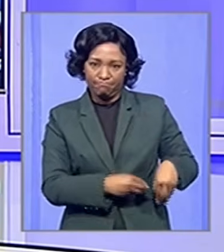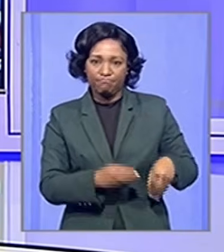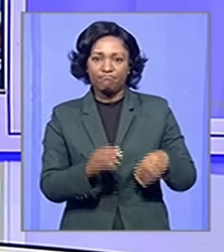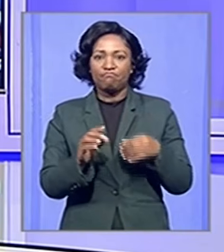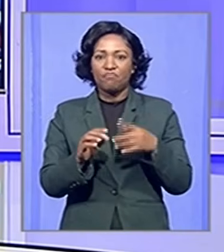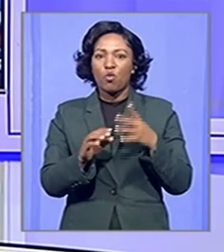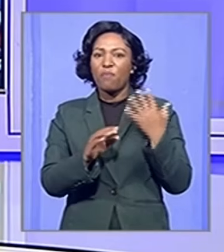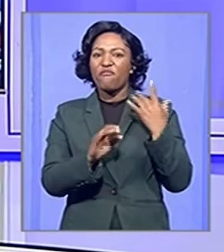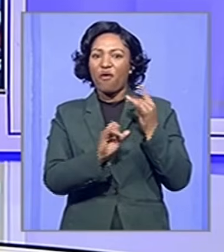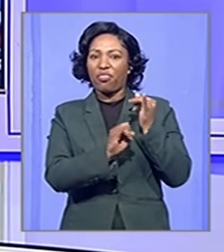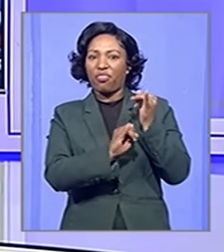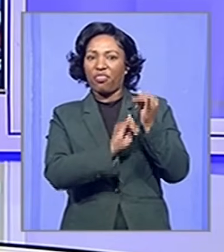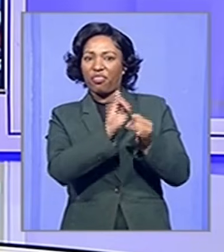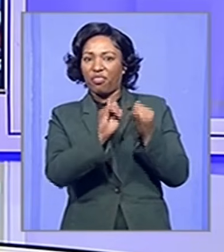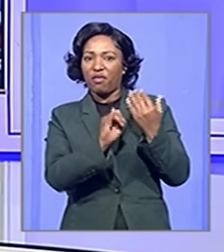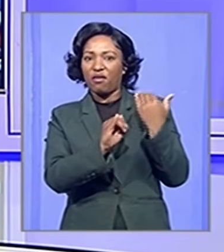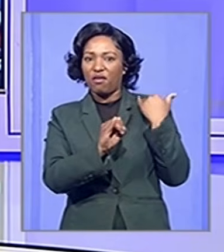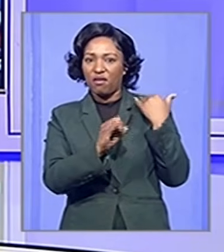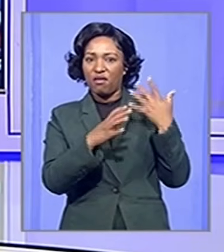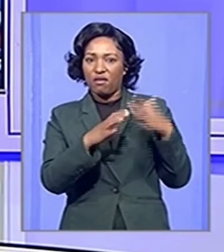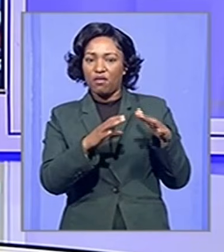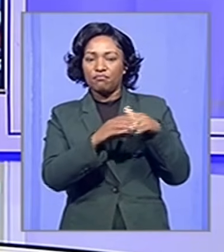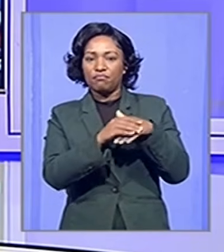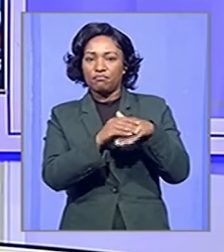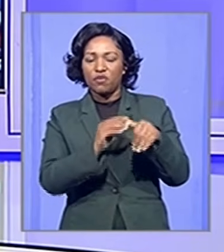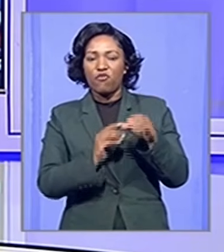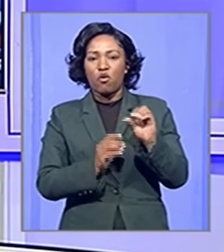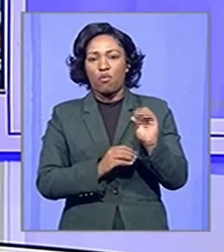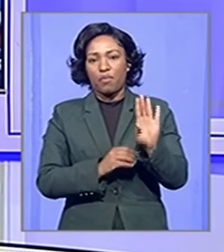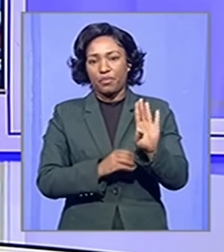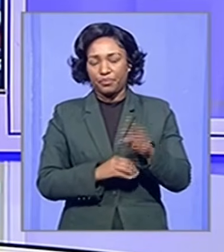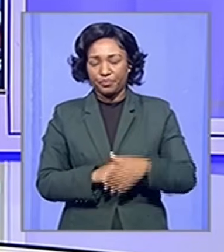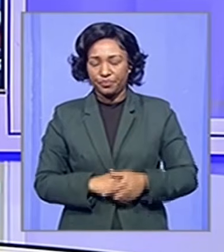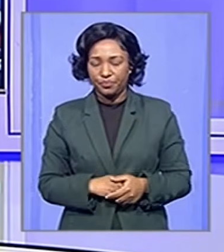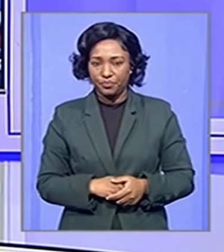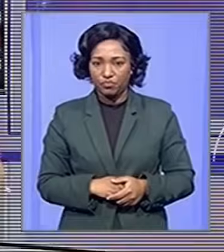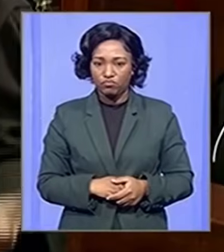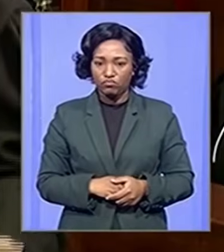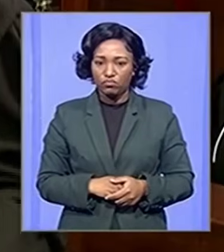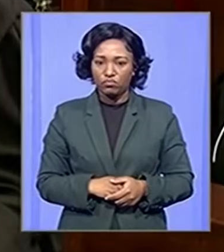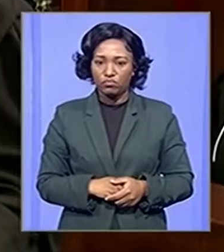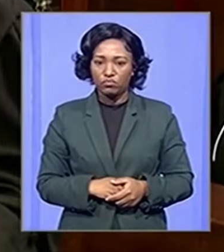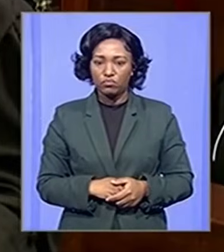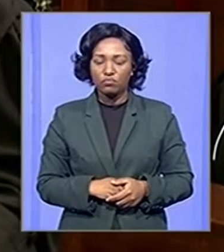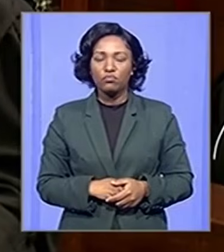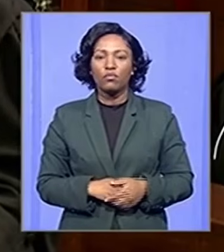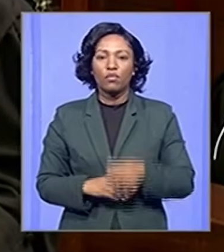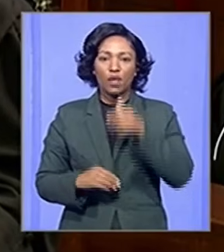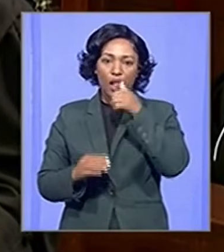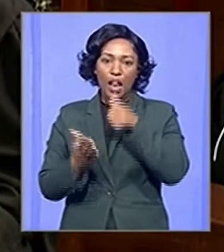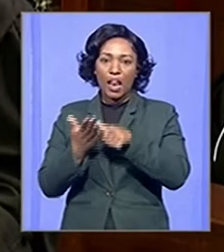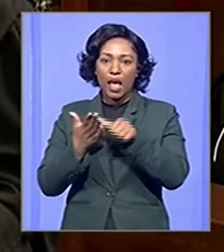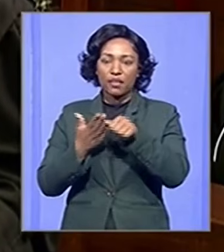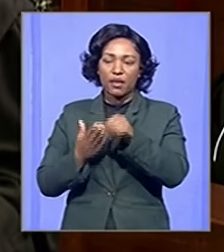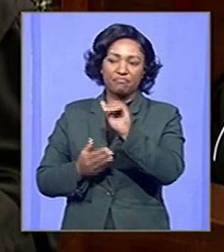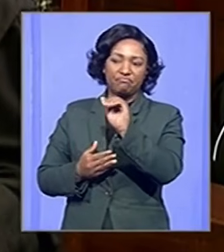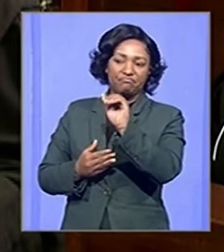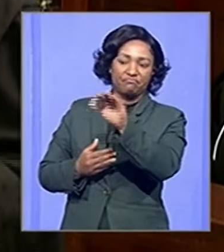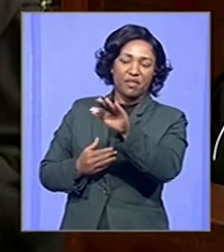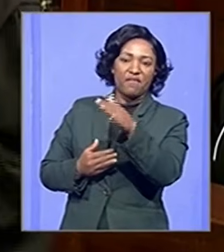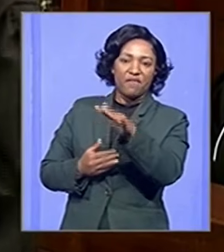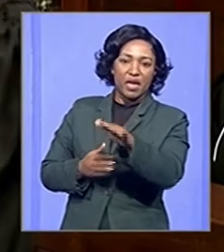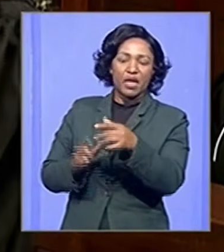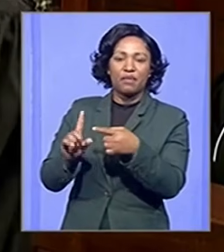Jansen di ne di qhalwe lekgotleng la Mastrata la Bloemfontein. Lekwalo le le neng le kwaletswe Jansen ke mosekisi o